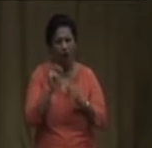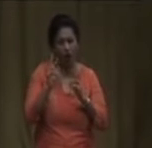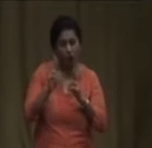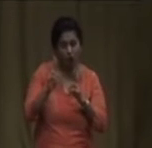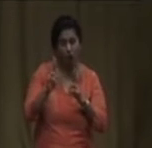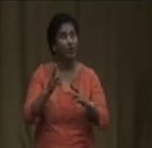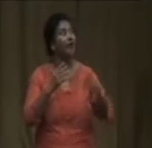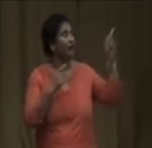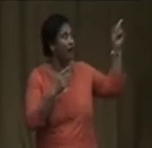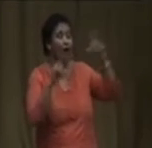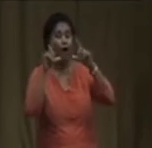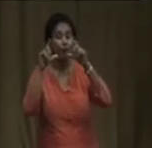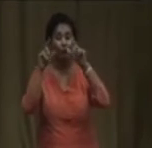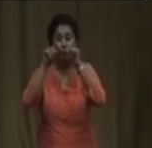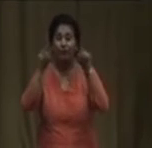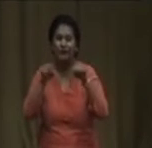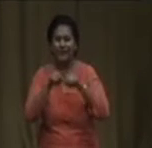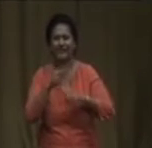images.